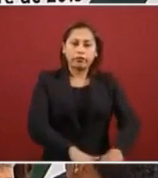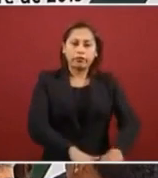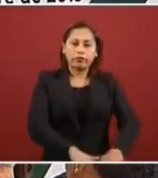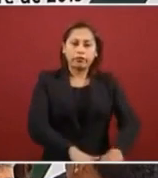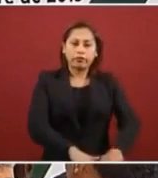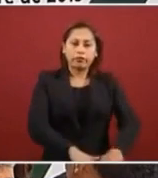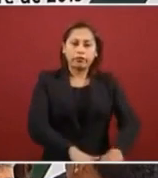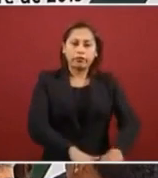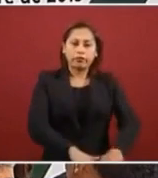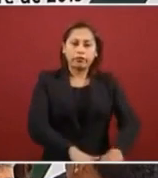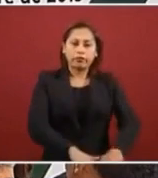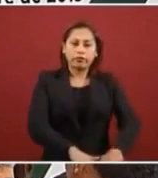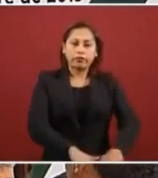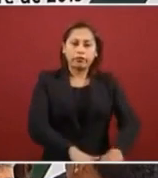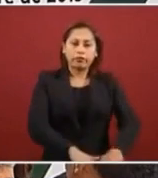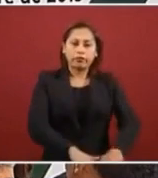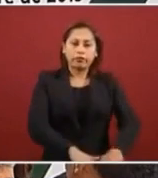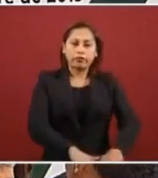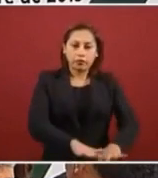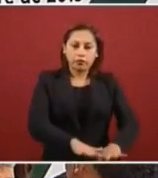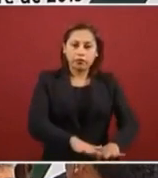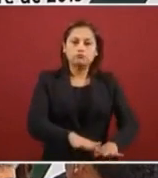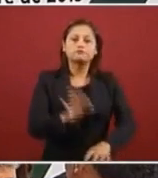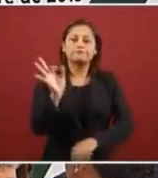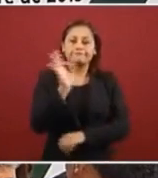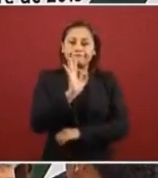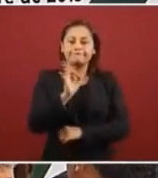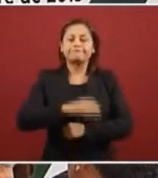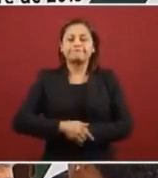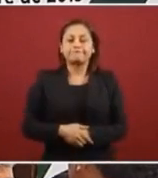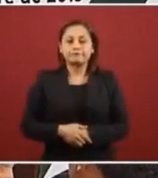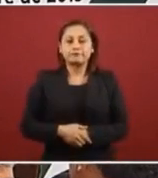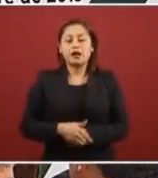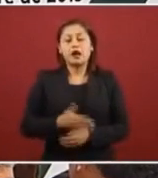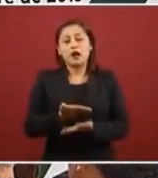we prevented the destruction of